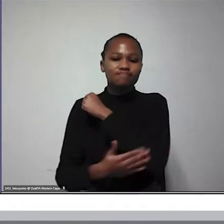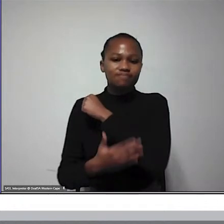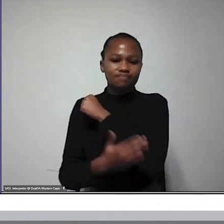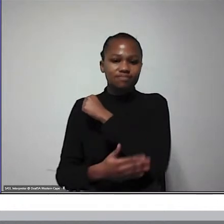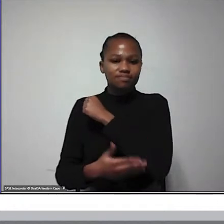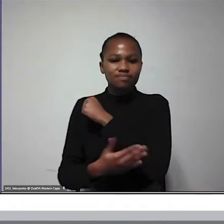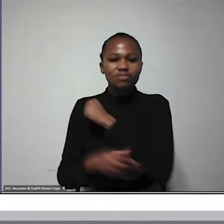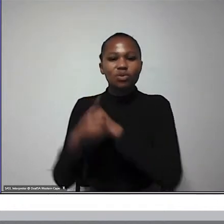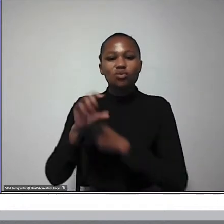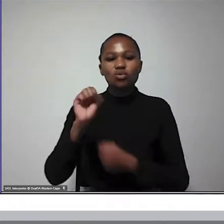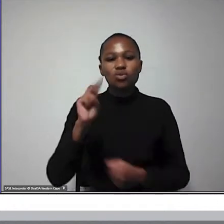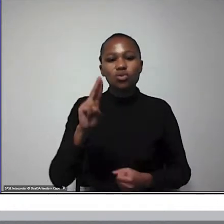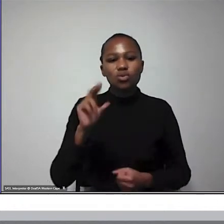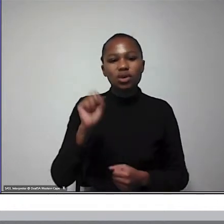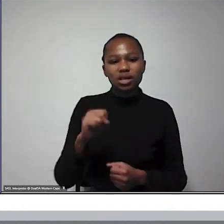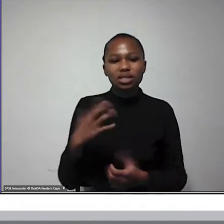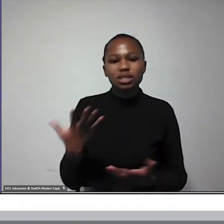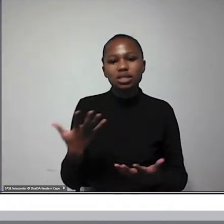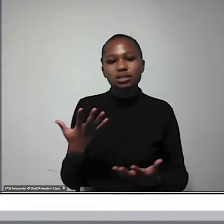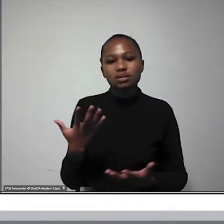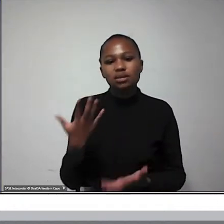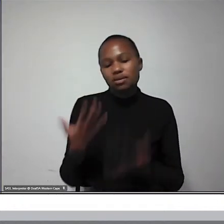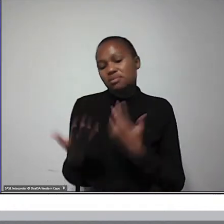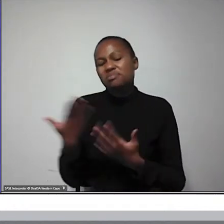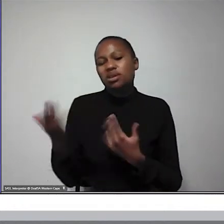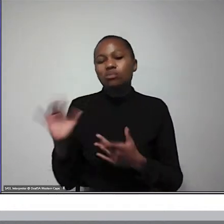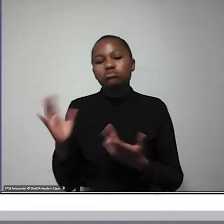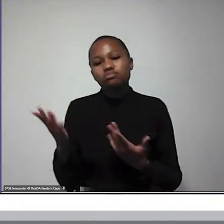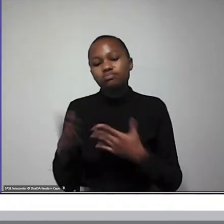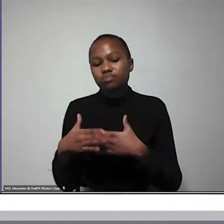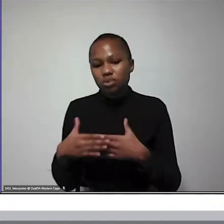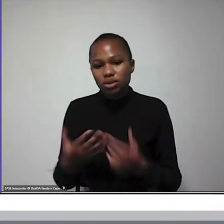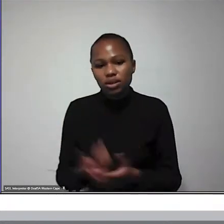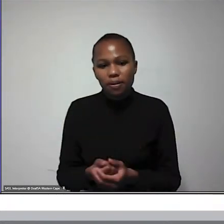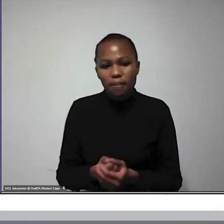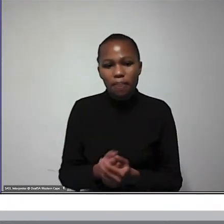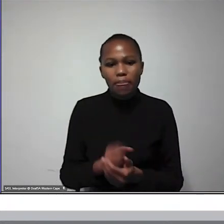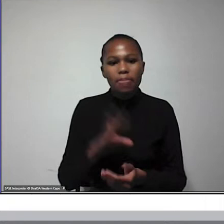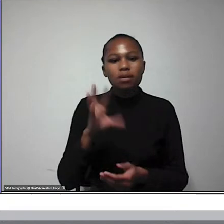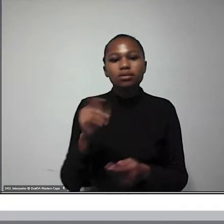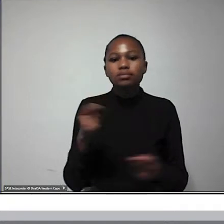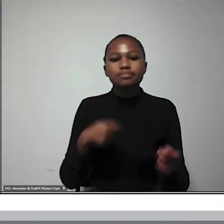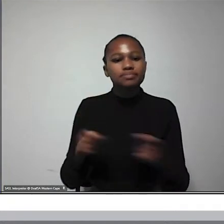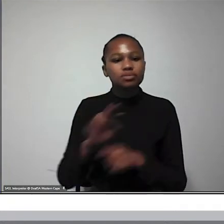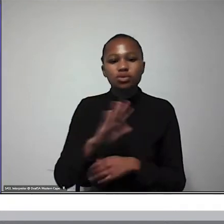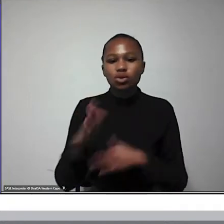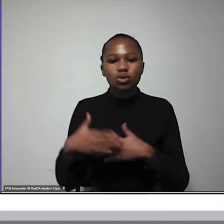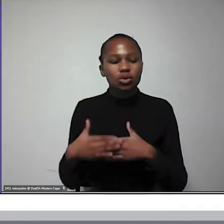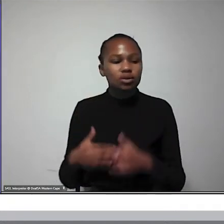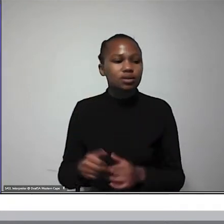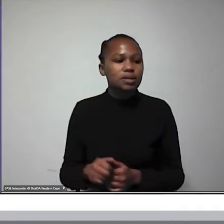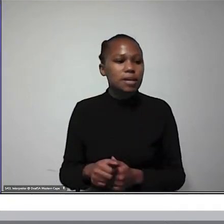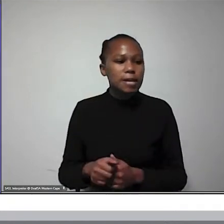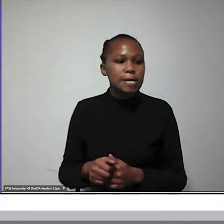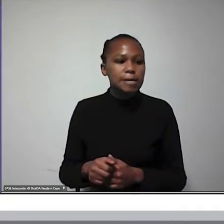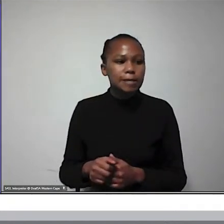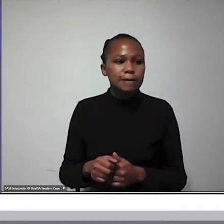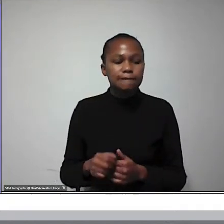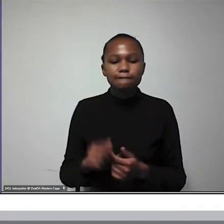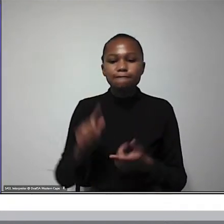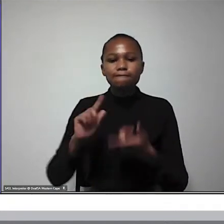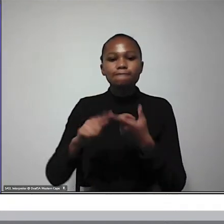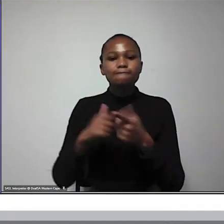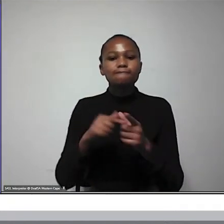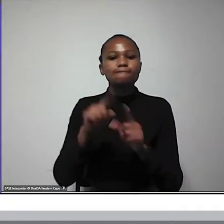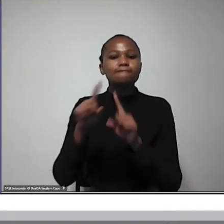and maybe they're closer. So the market won't close, no. Then the